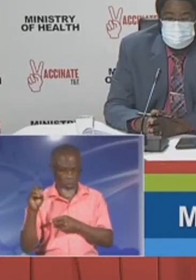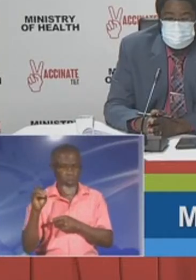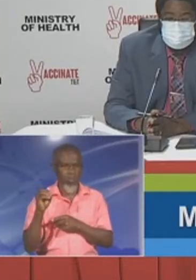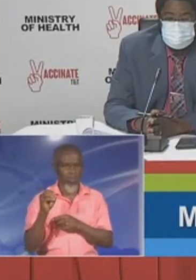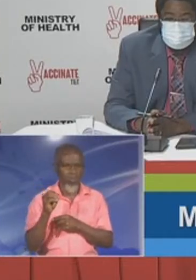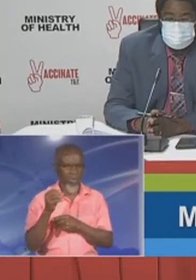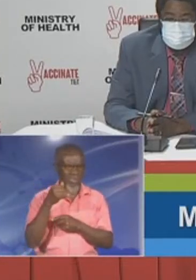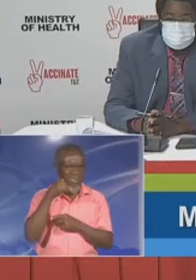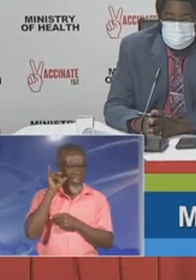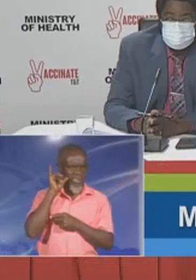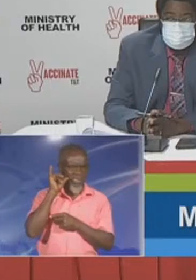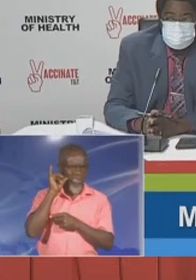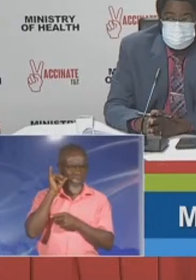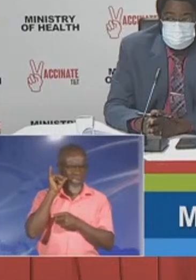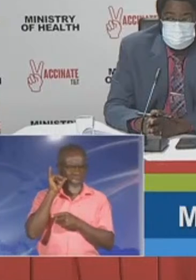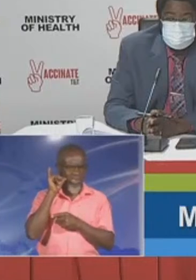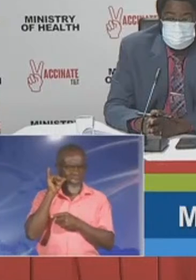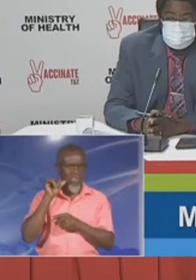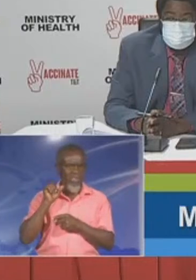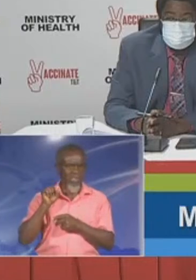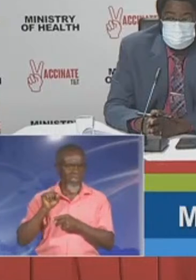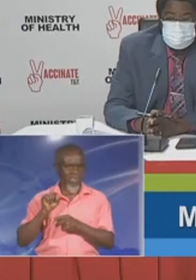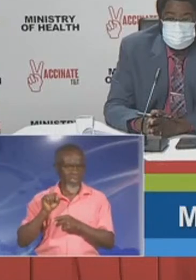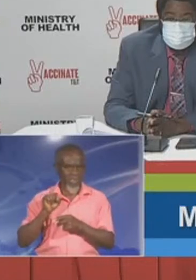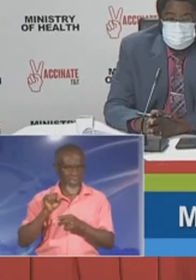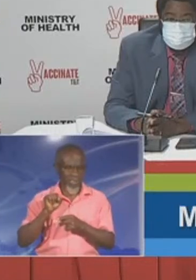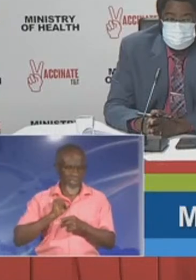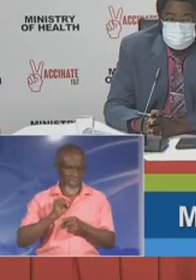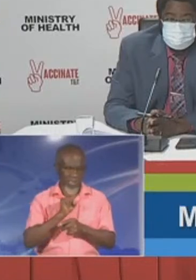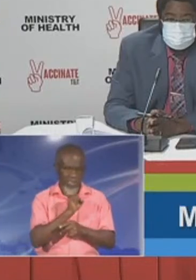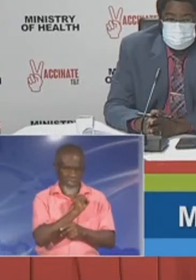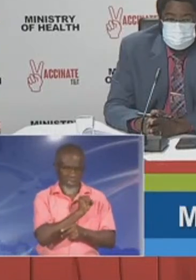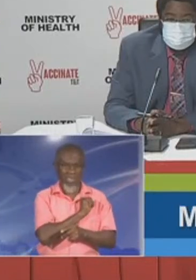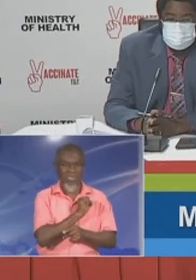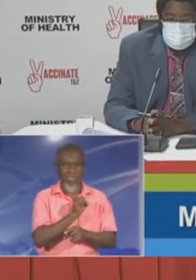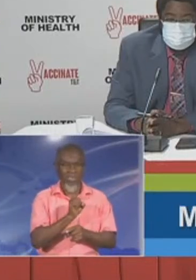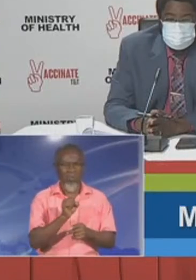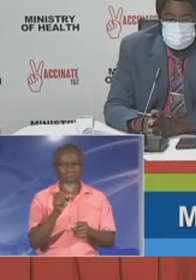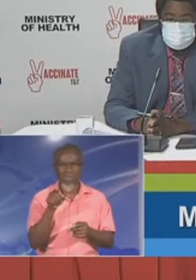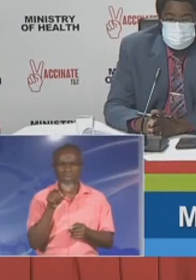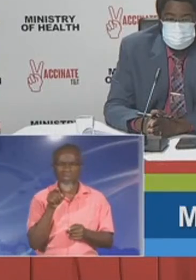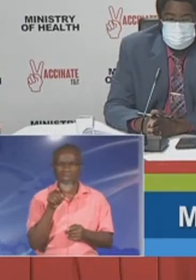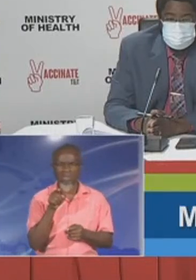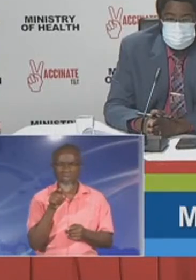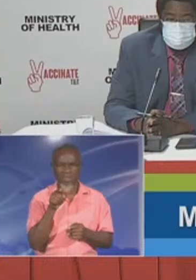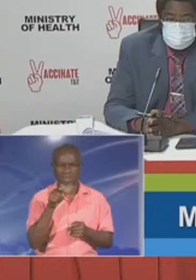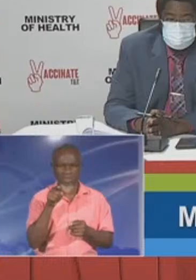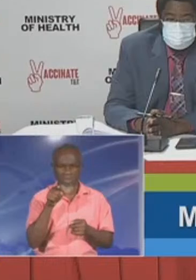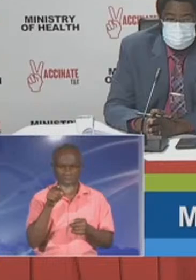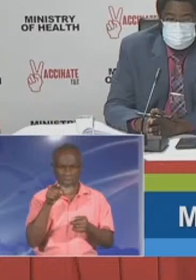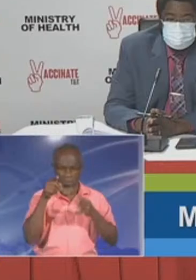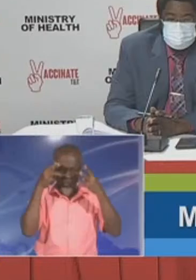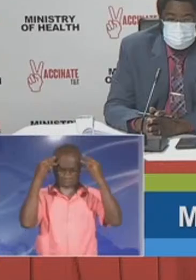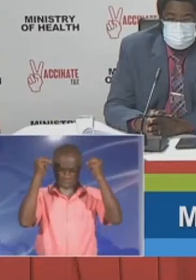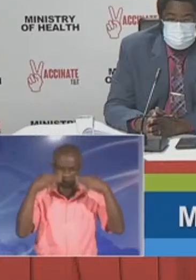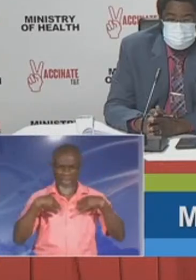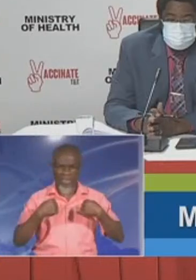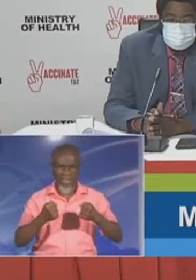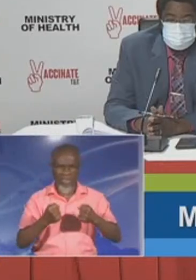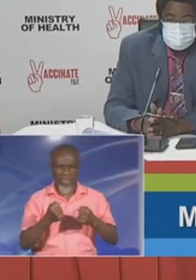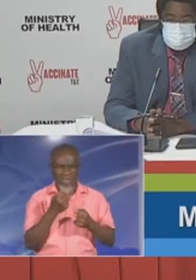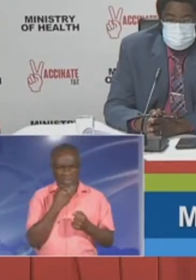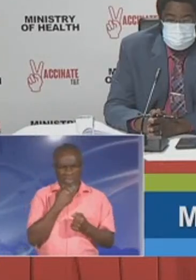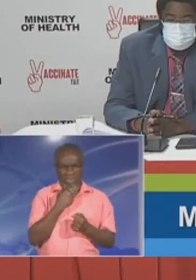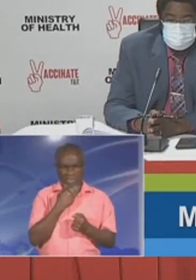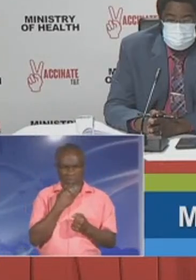Senate, Minister Dayal Singh would have said that when he was speaking to you, he was surprised to learn that